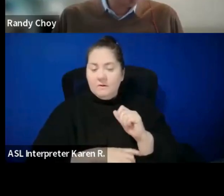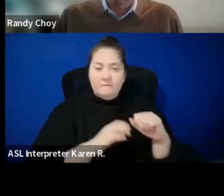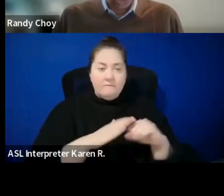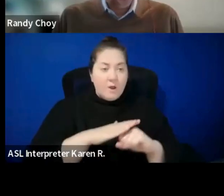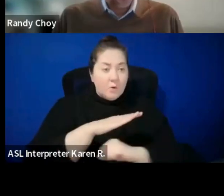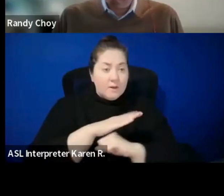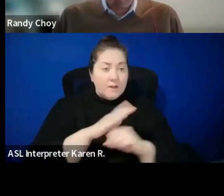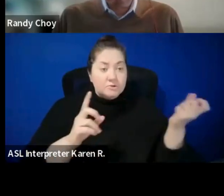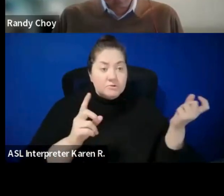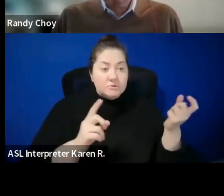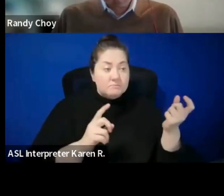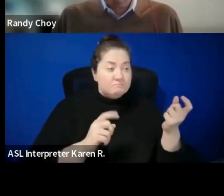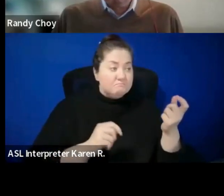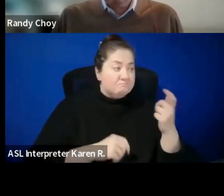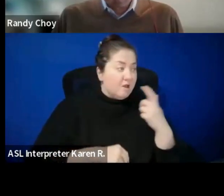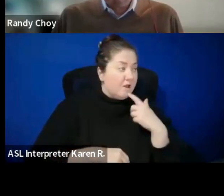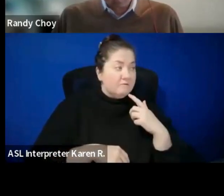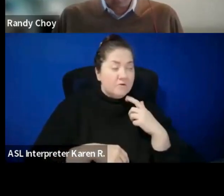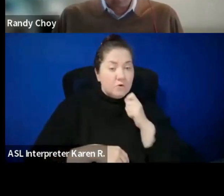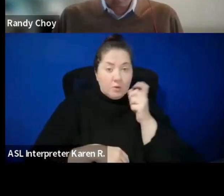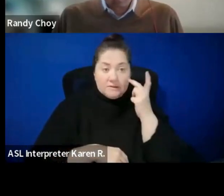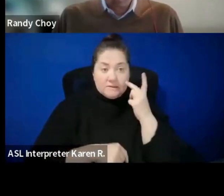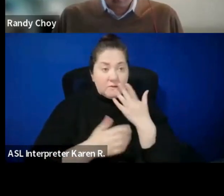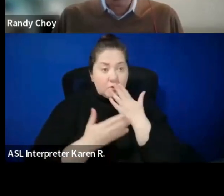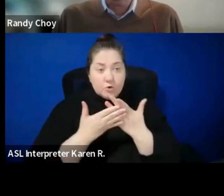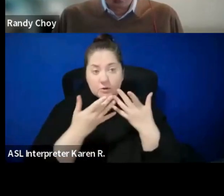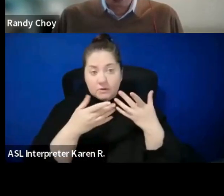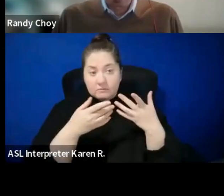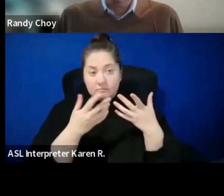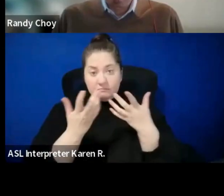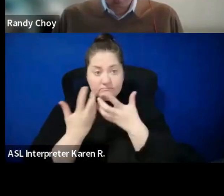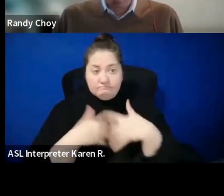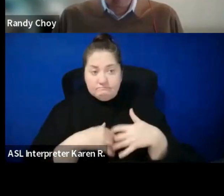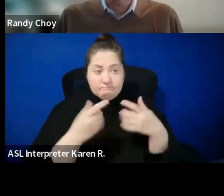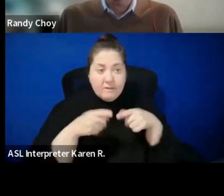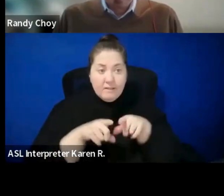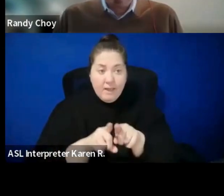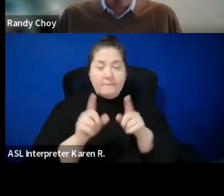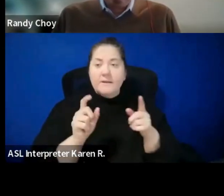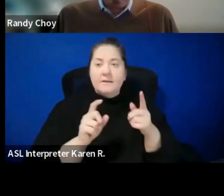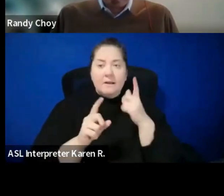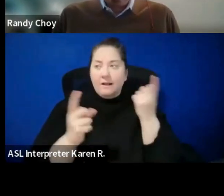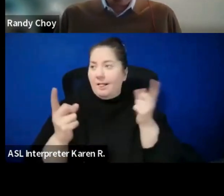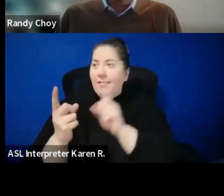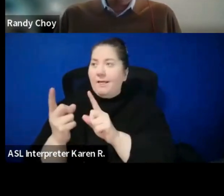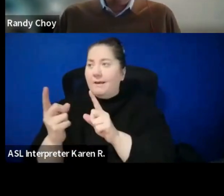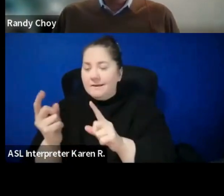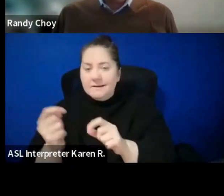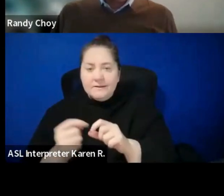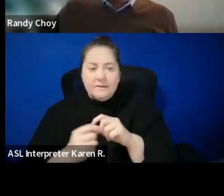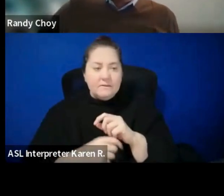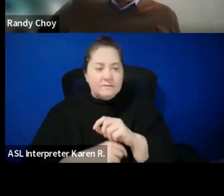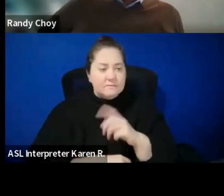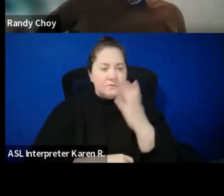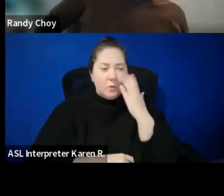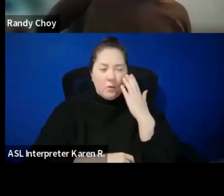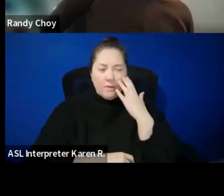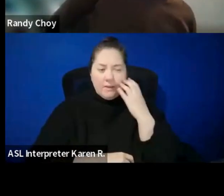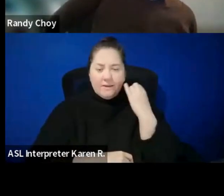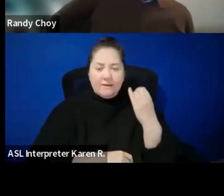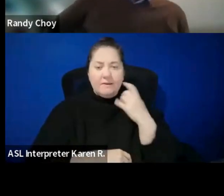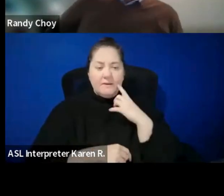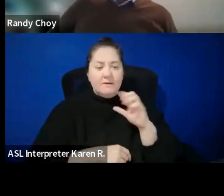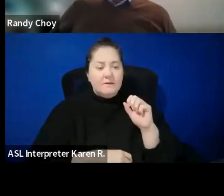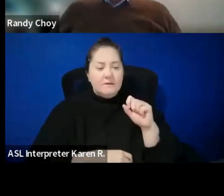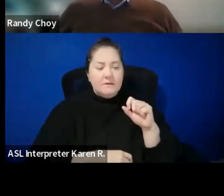you do not see a clear alignment. Don't try to fit a square peg in a round hole. Don't hit your